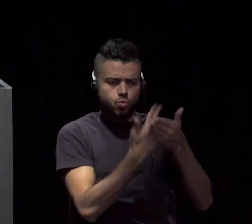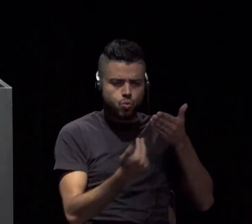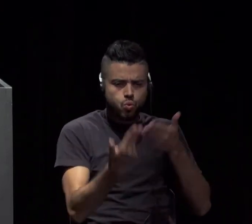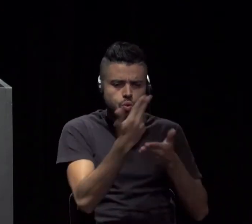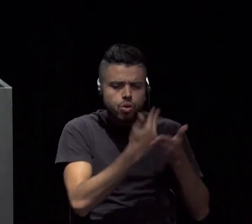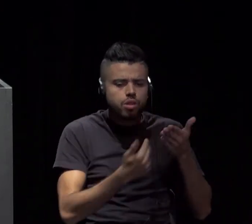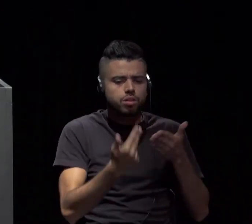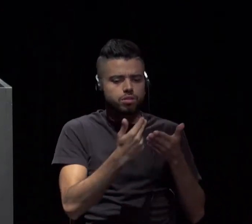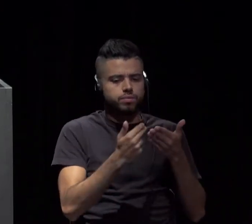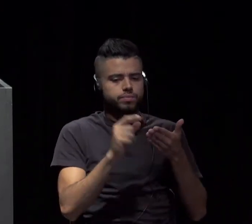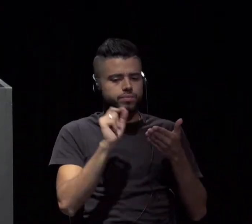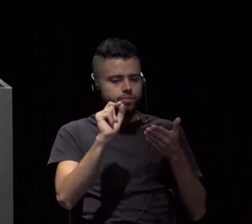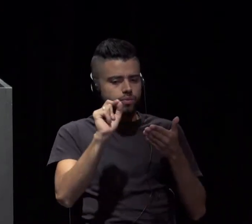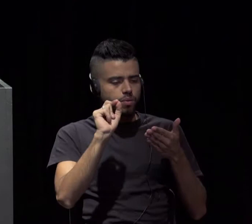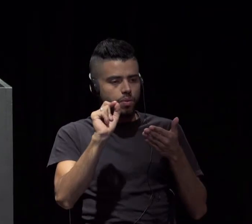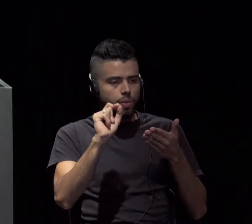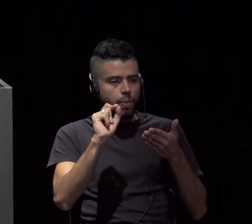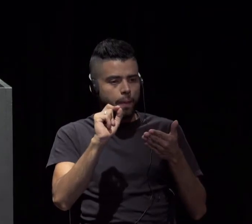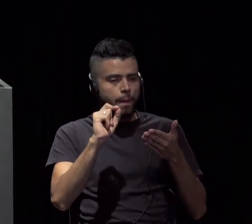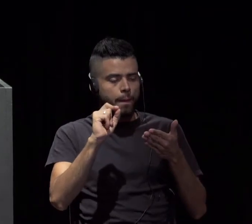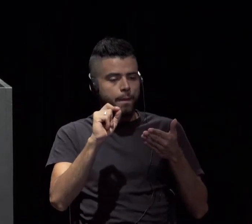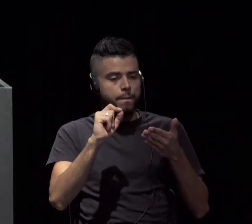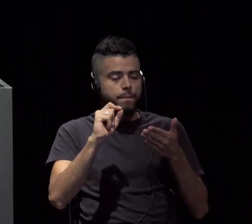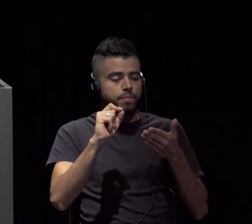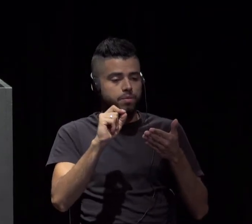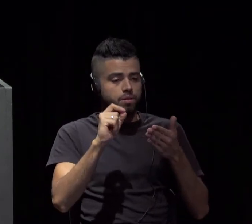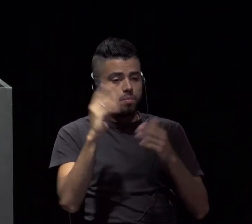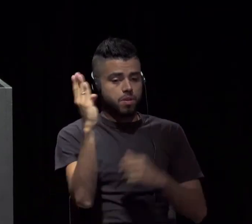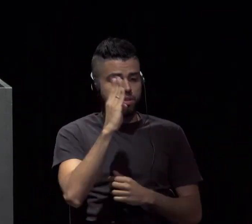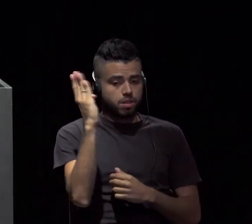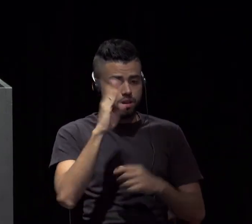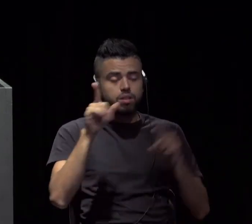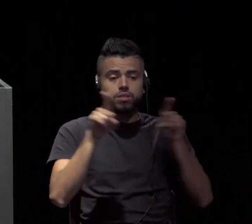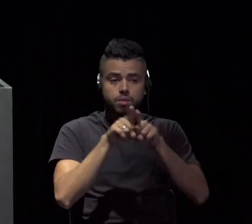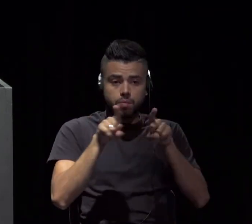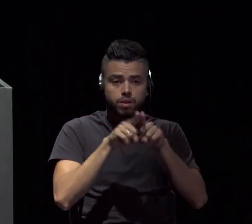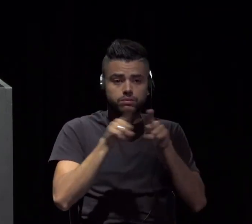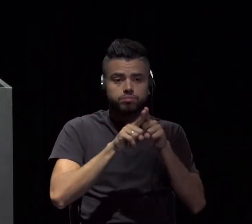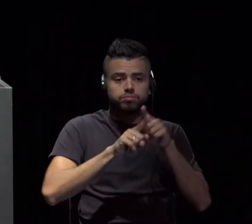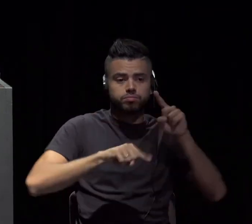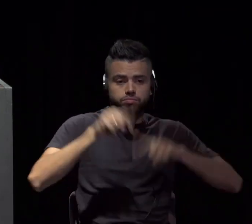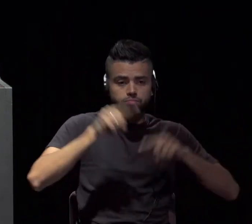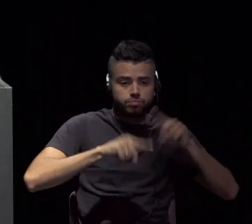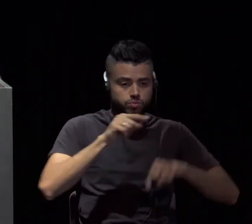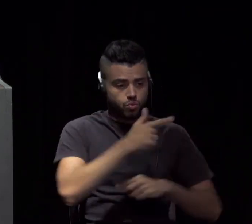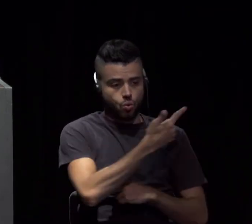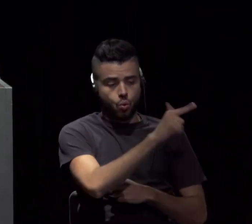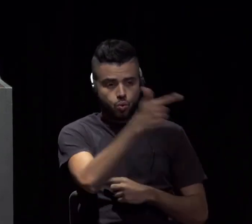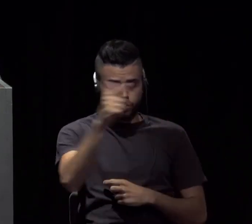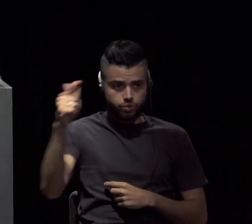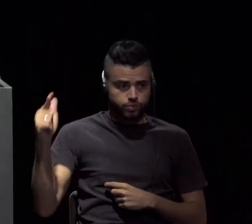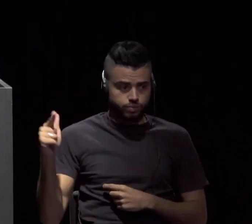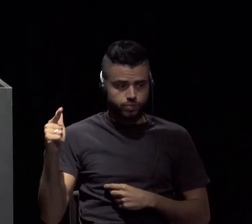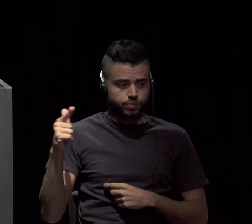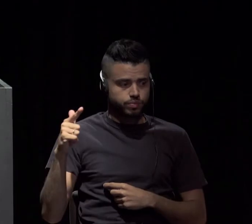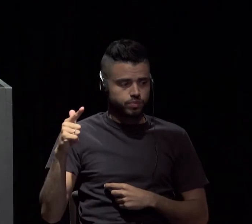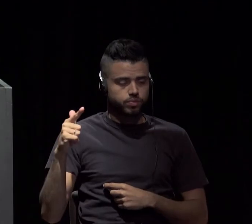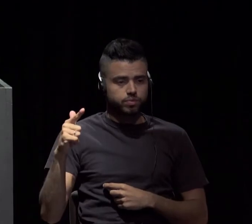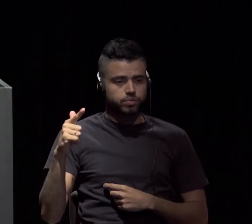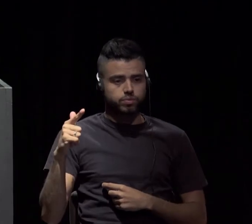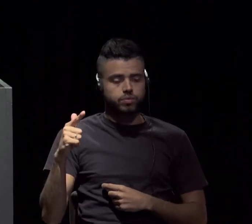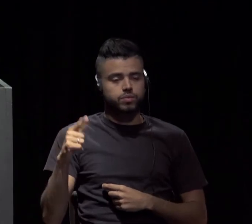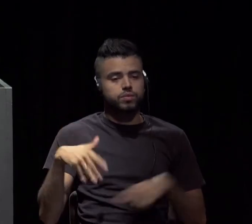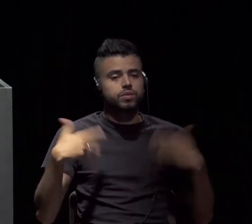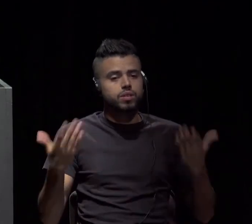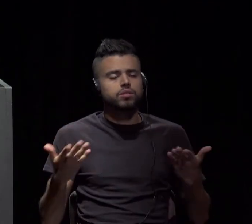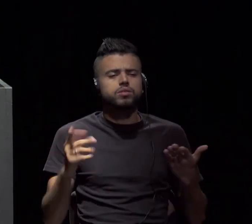wood. Concerned with the productive potential of fragility, the Broken Pot